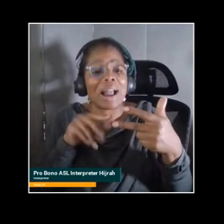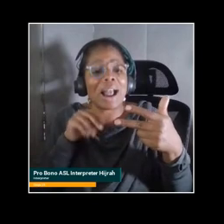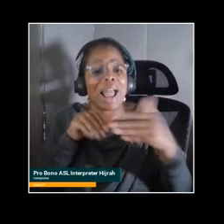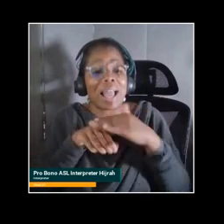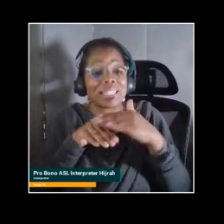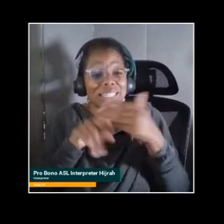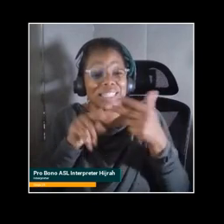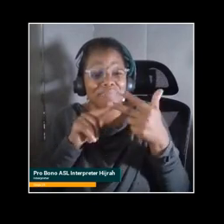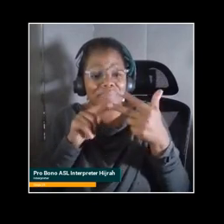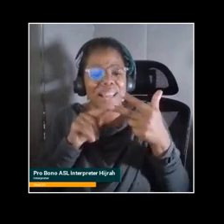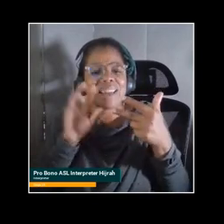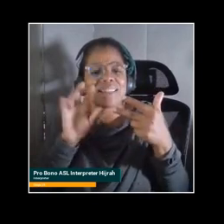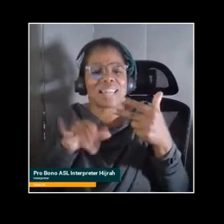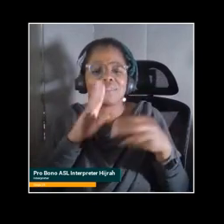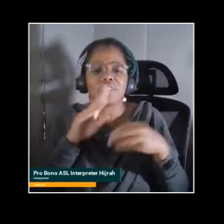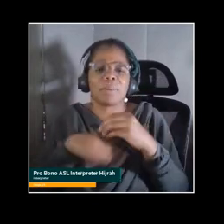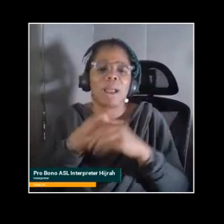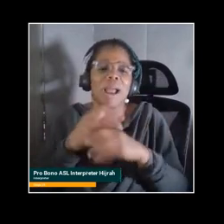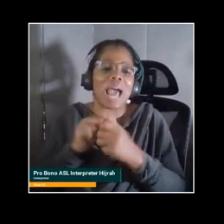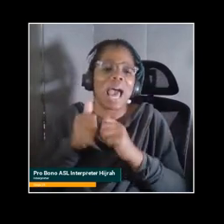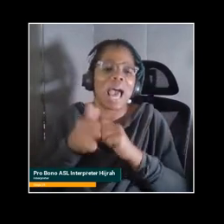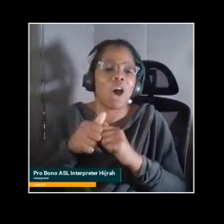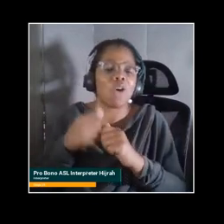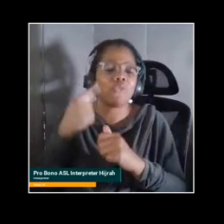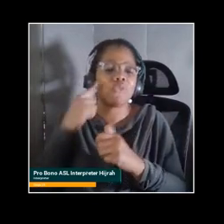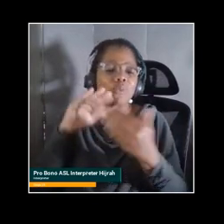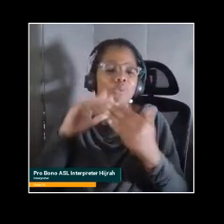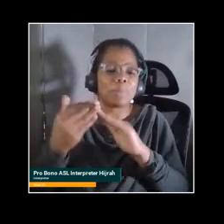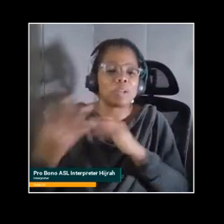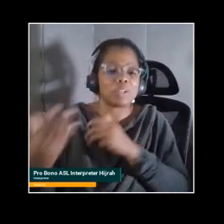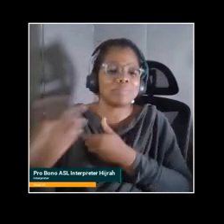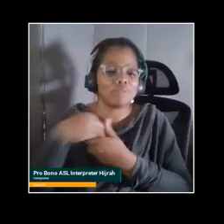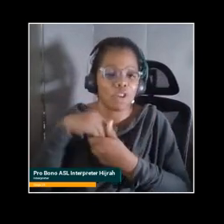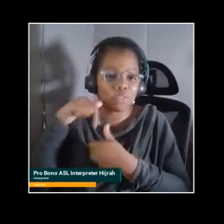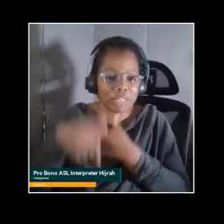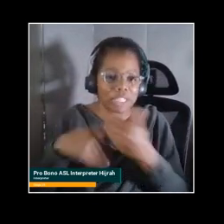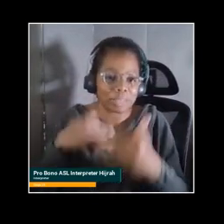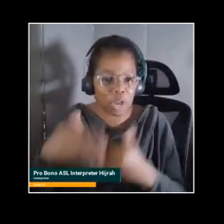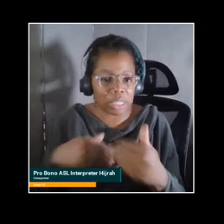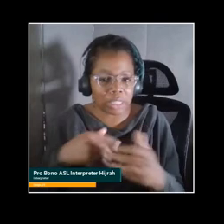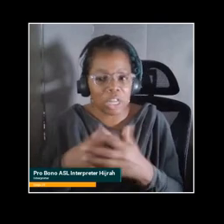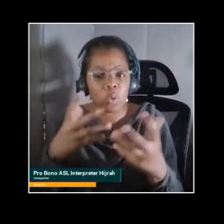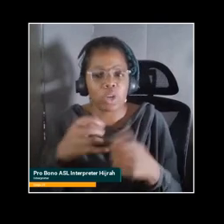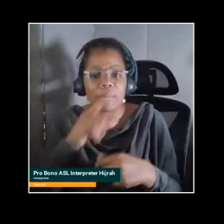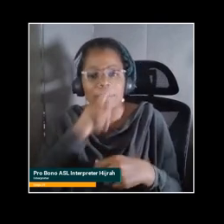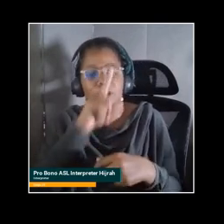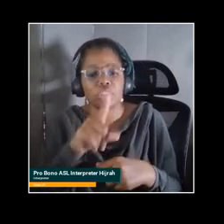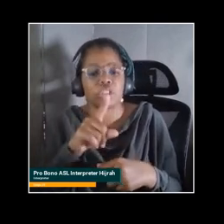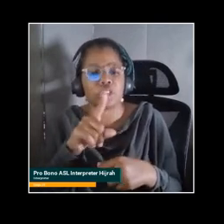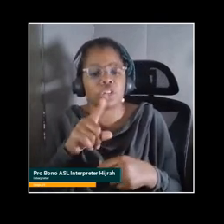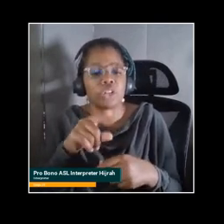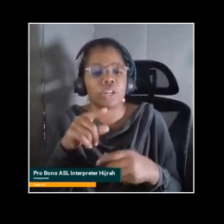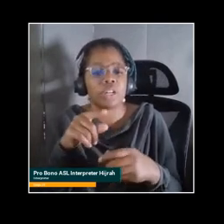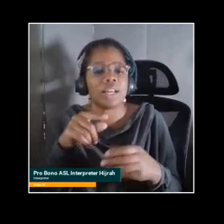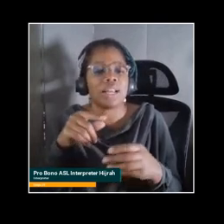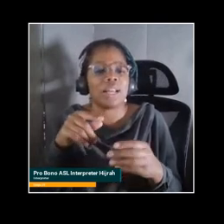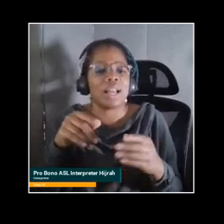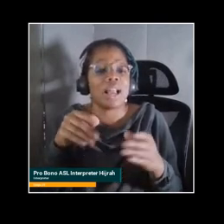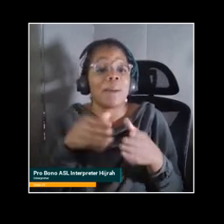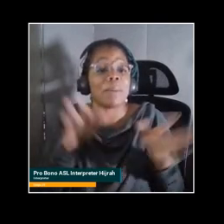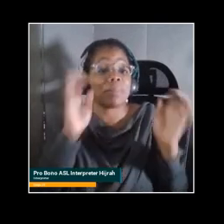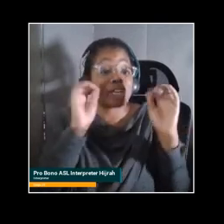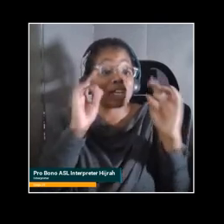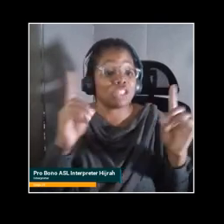to engage communities into this process. We want to make sure that public education is part of